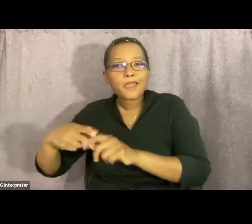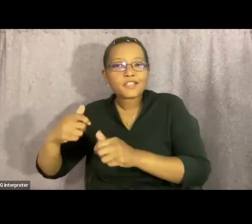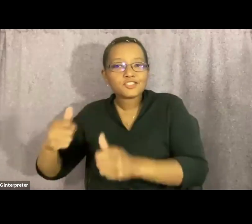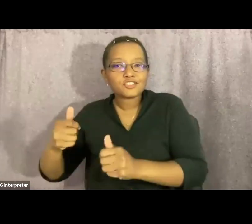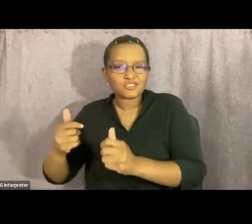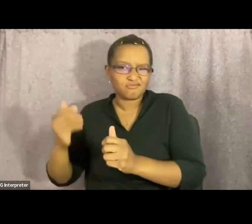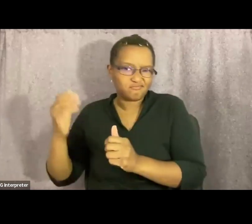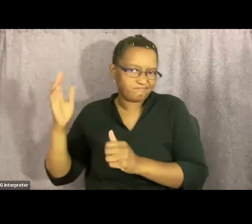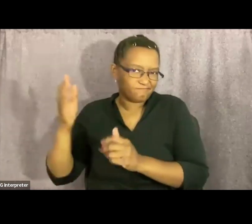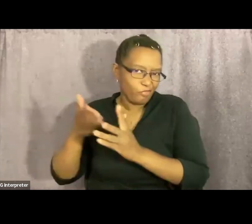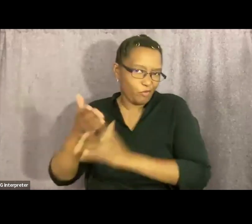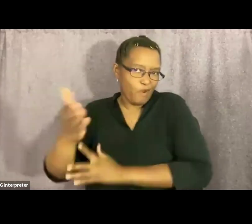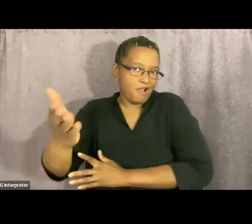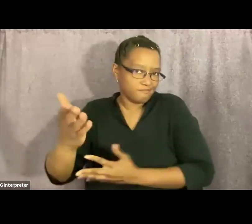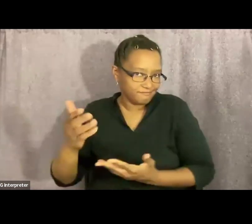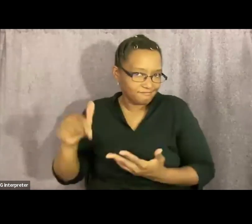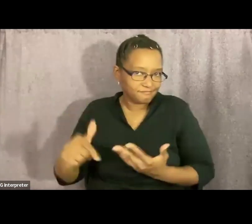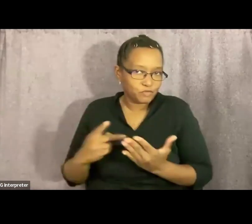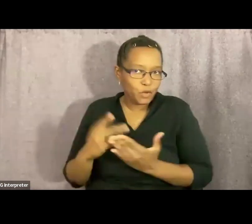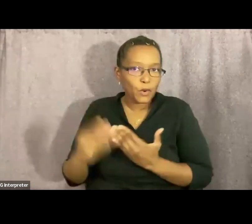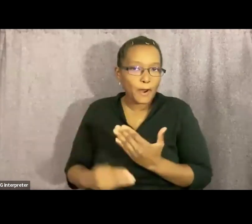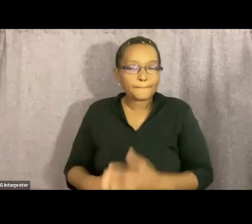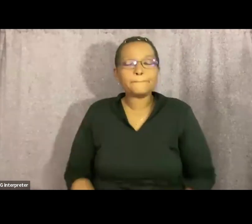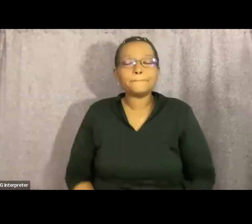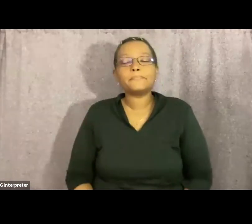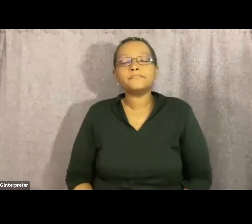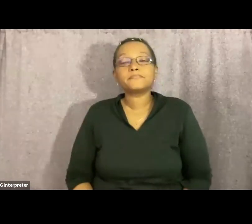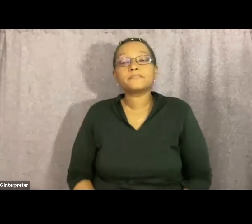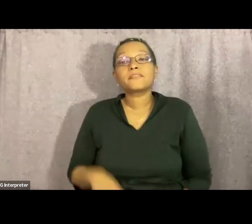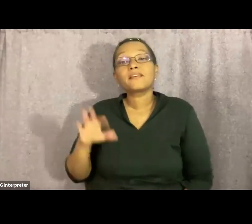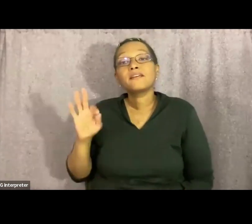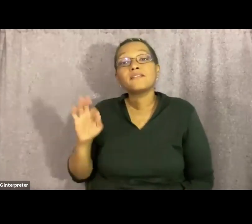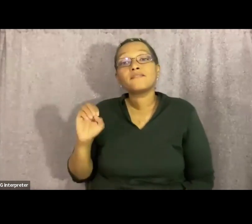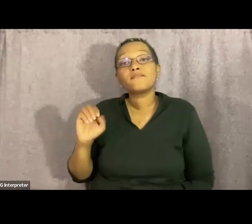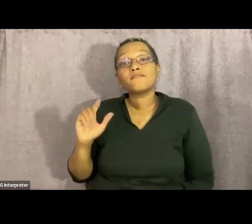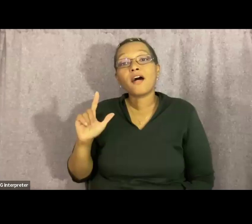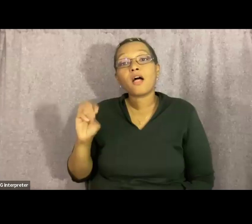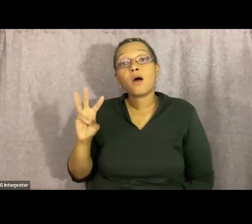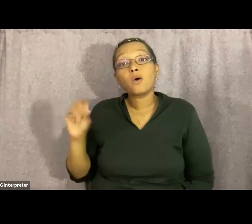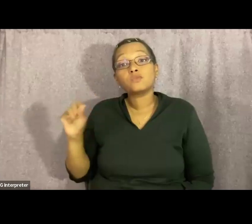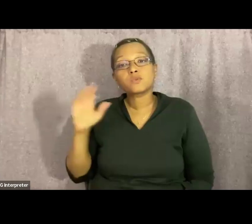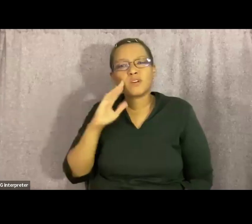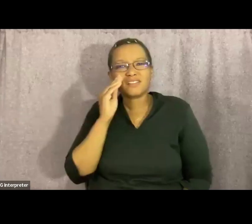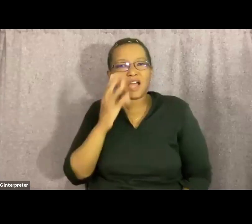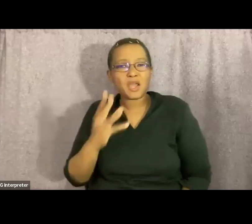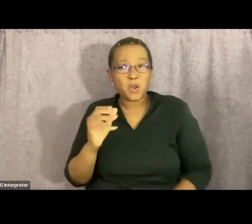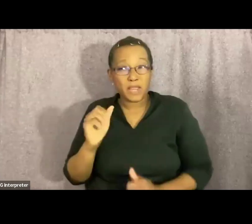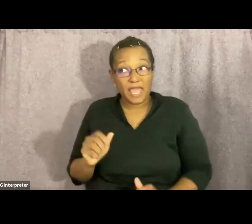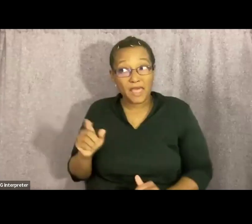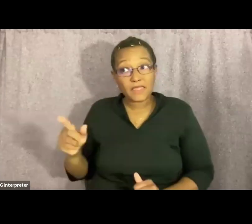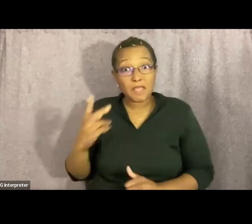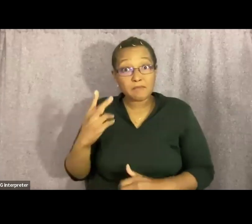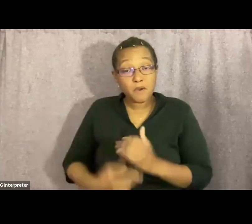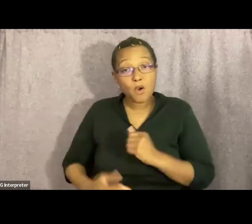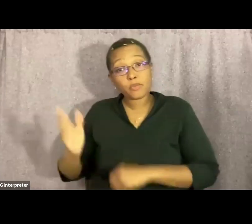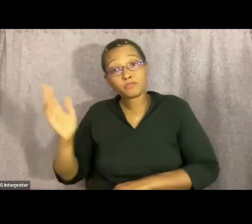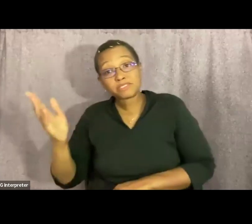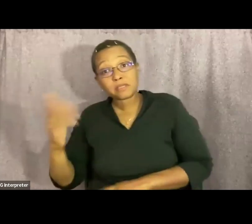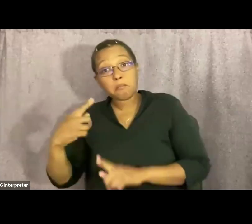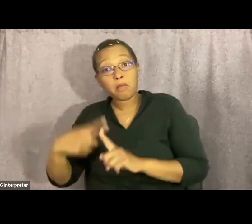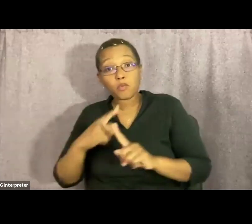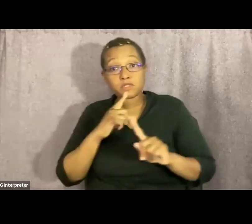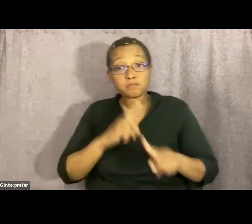fellows will let you know if they have capacity to juggle both presentation and responding live,